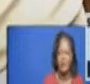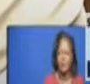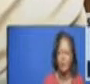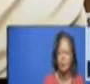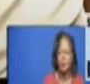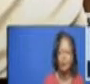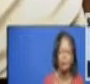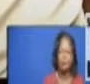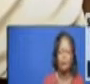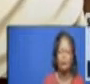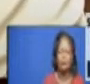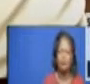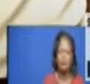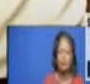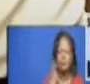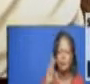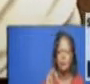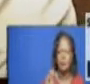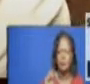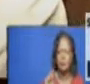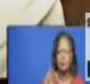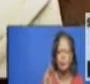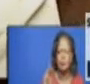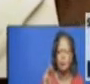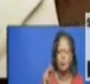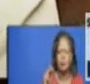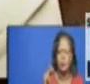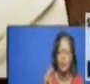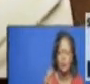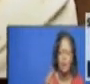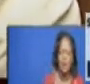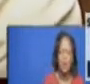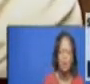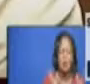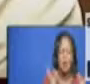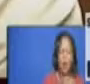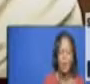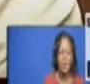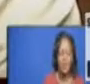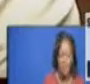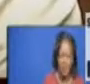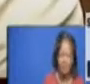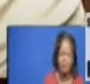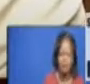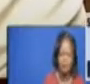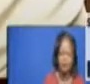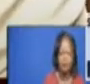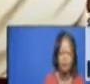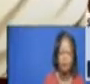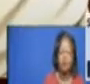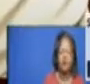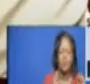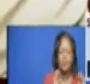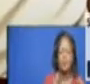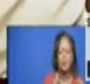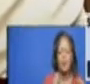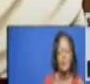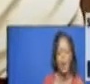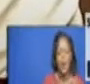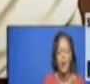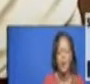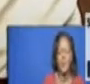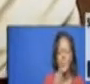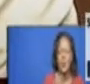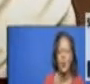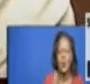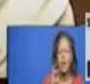joined Makecha and Company, the late Makecha and Company. From there, Mr. Chairman, I set up AM